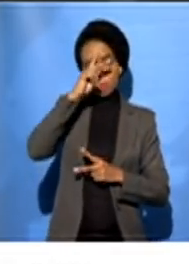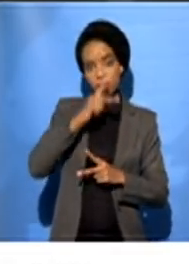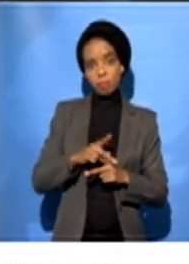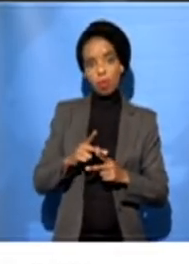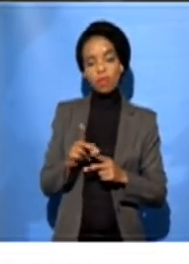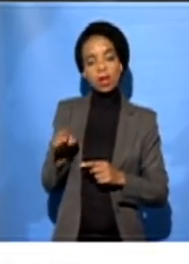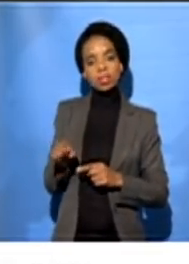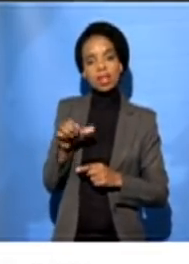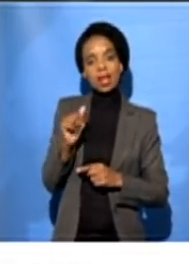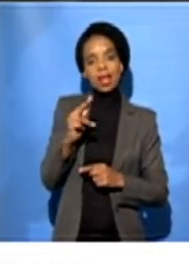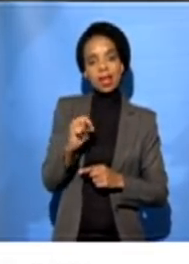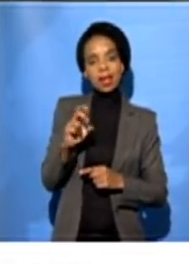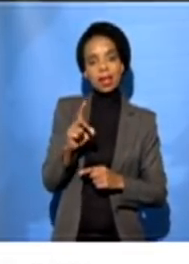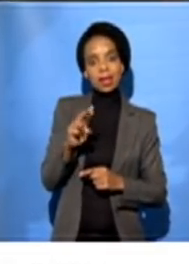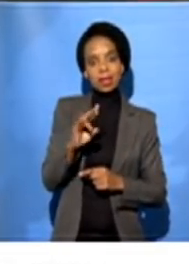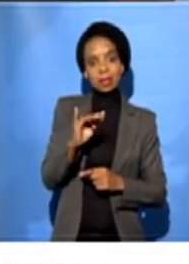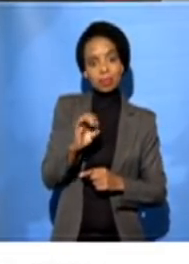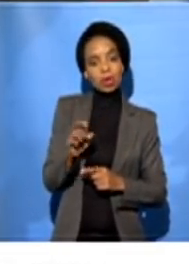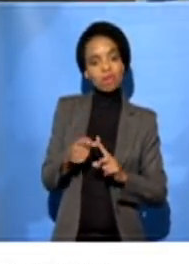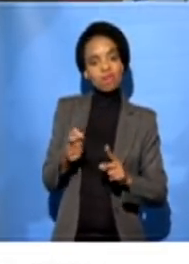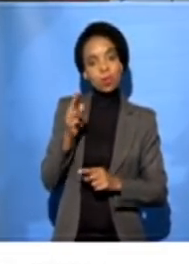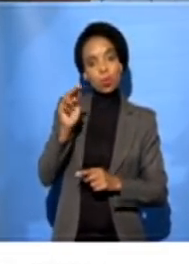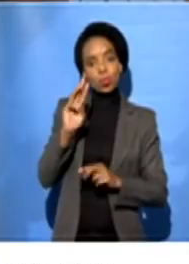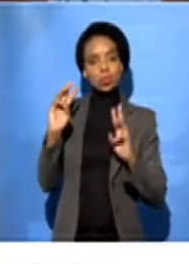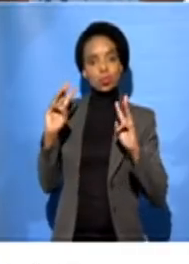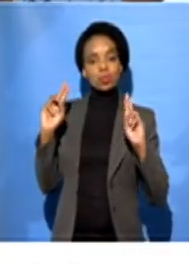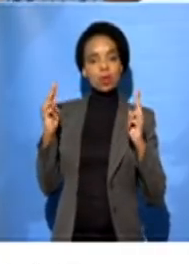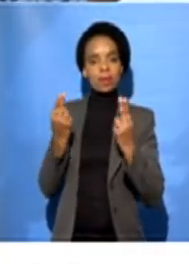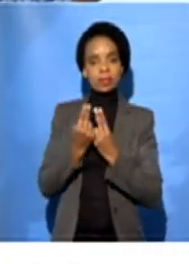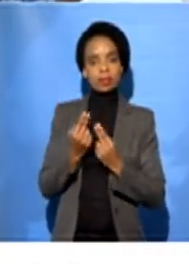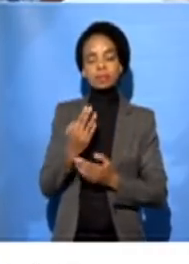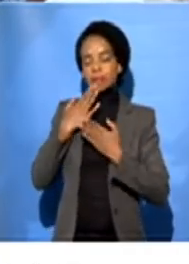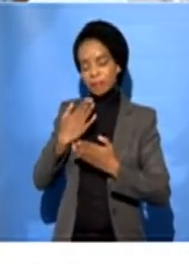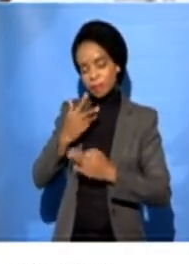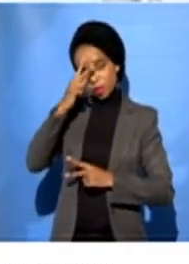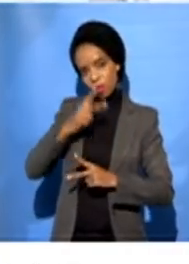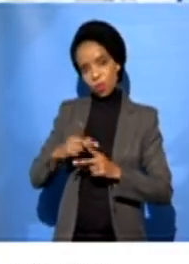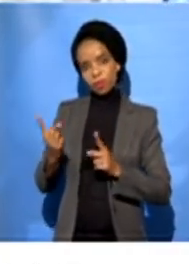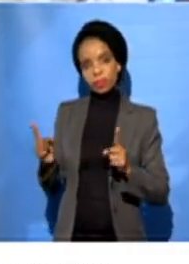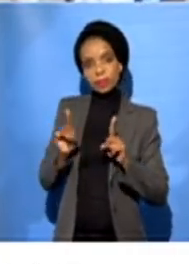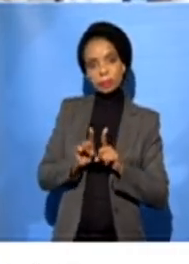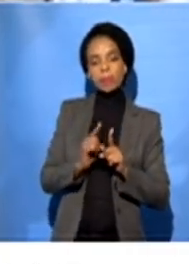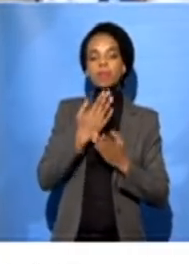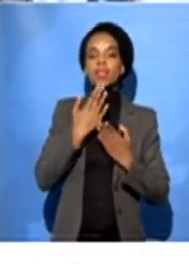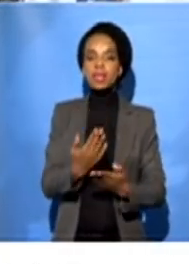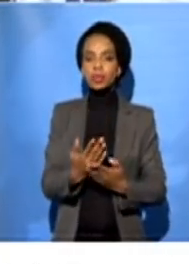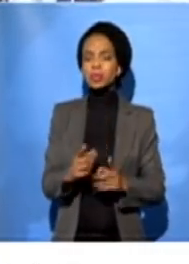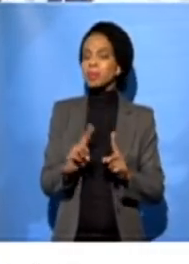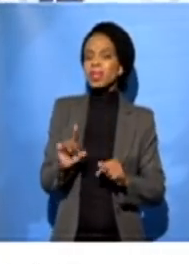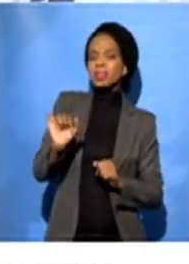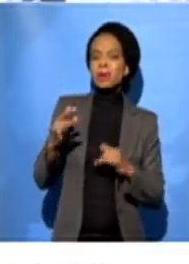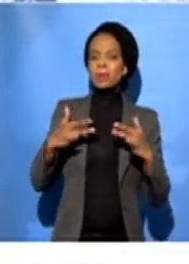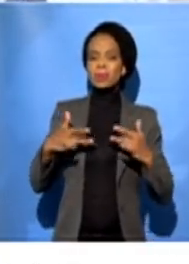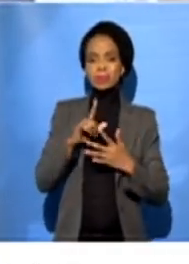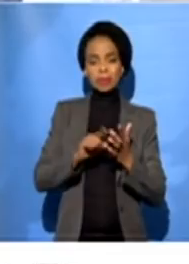from the Northwest University. Professor, thank you very much for making time to speak to us now. What has been your impression concerning voter